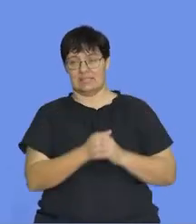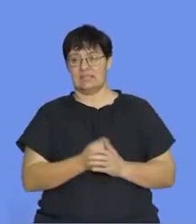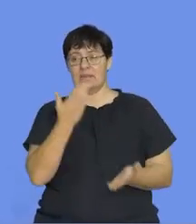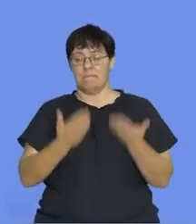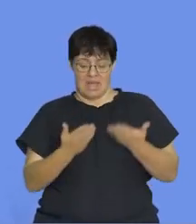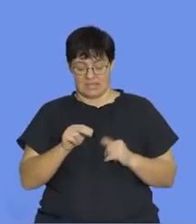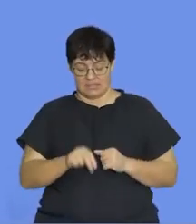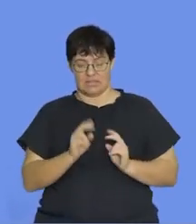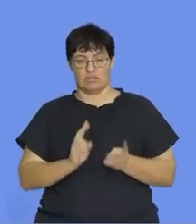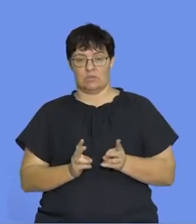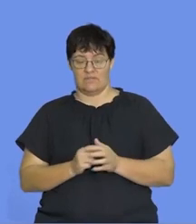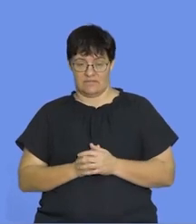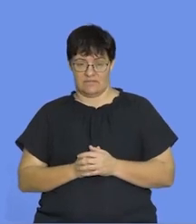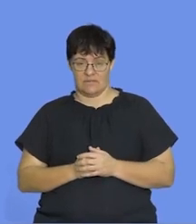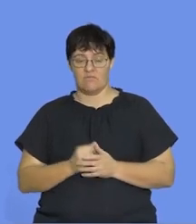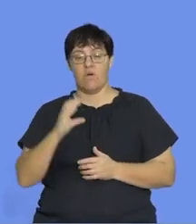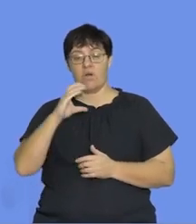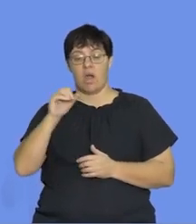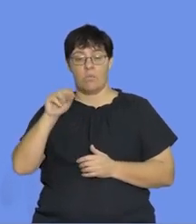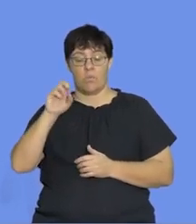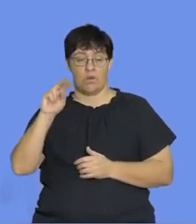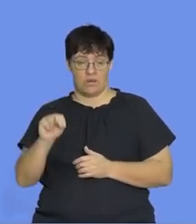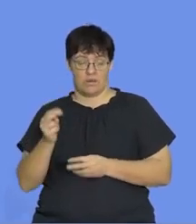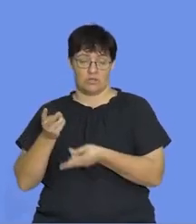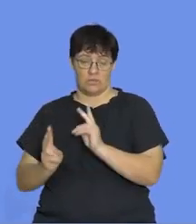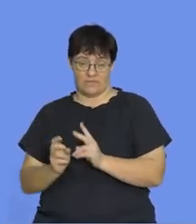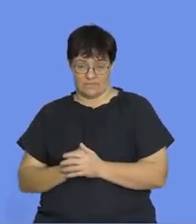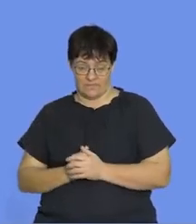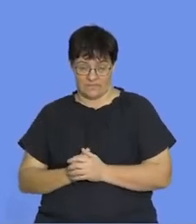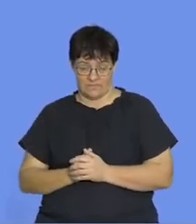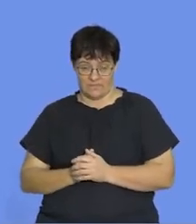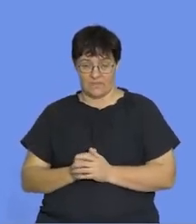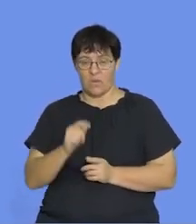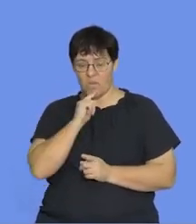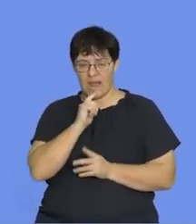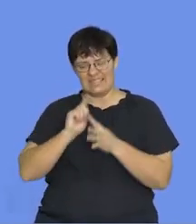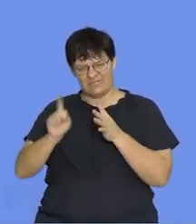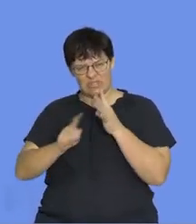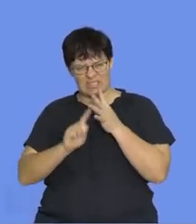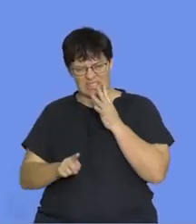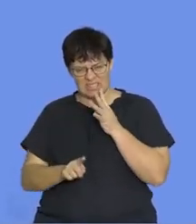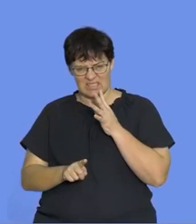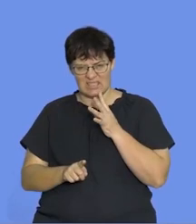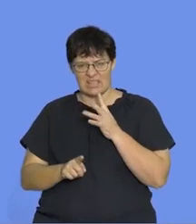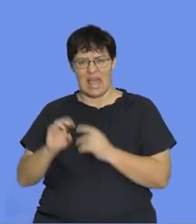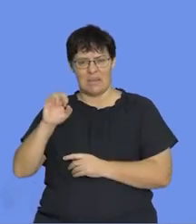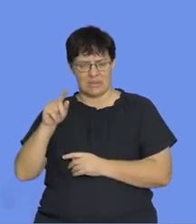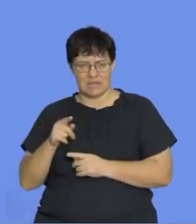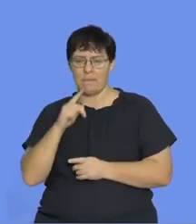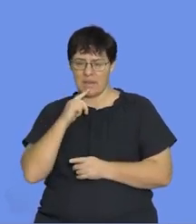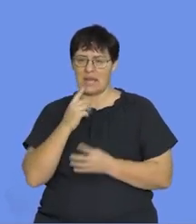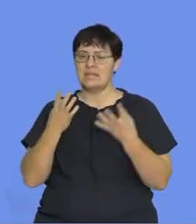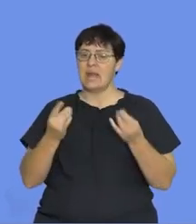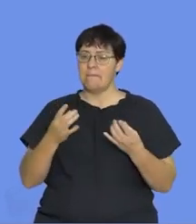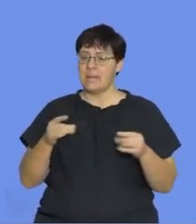12. This is for carbon 12, okay? Because there are different atoms of the same element that can have the same atomic number